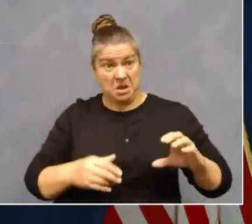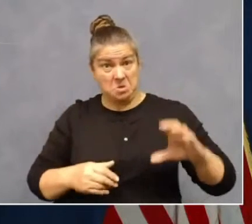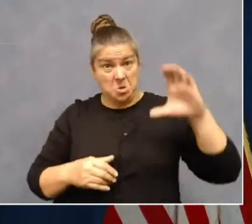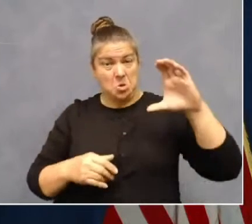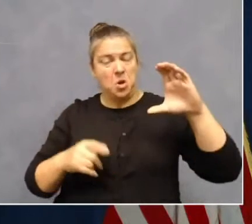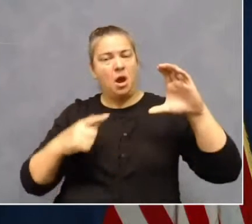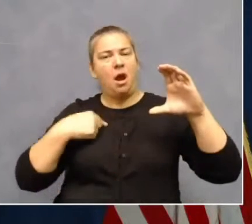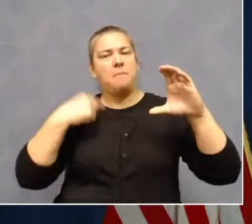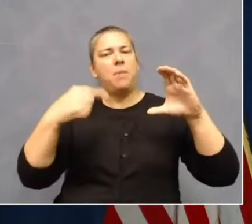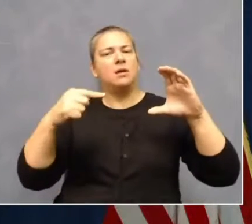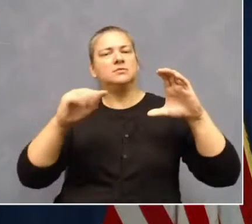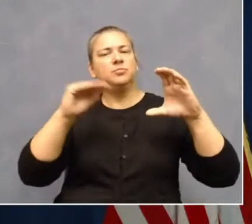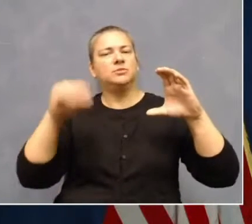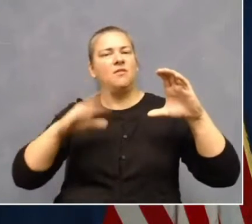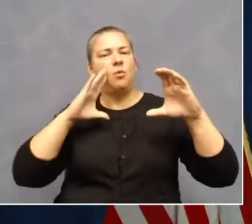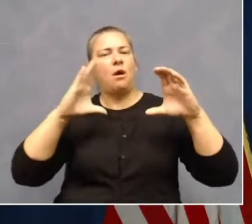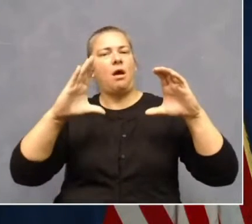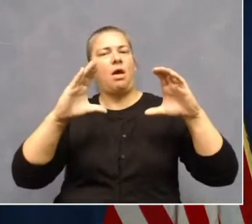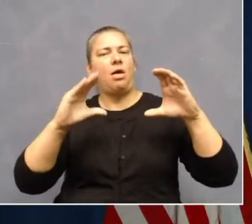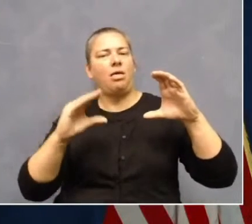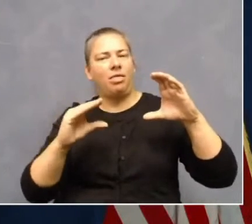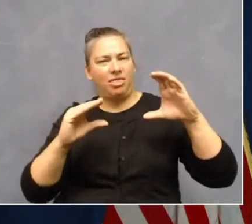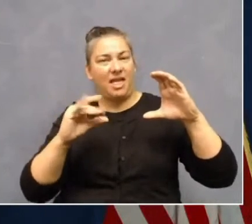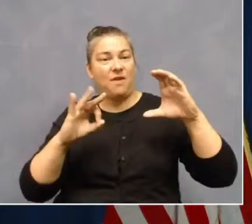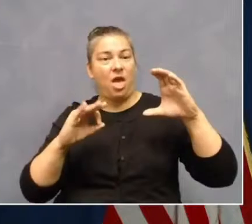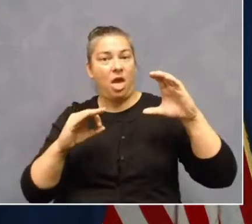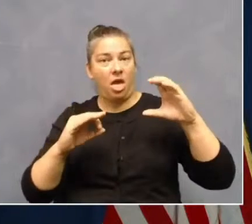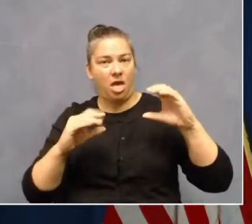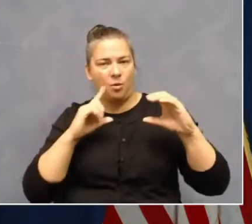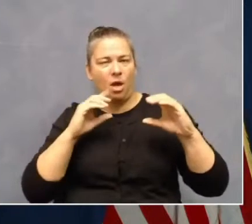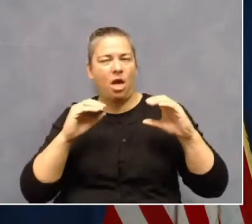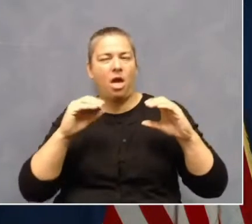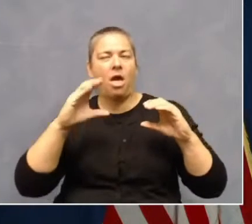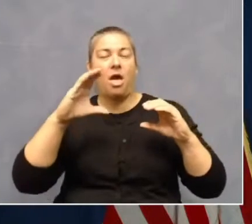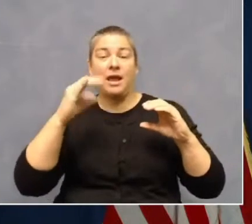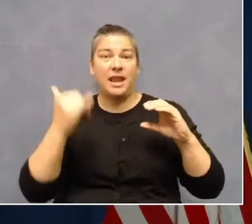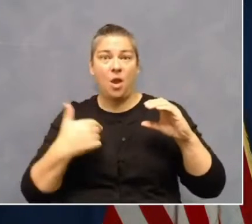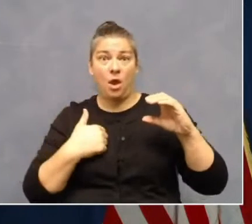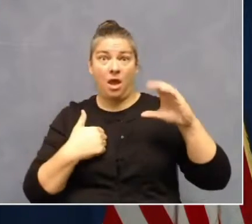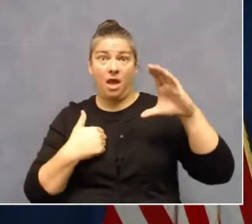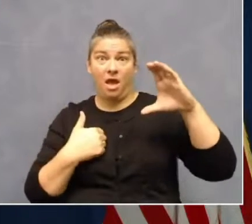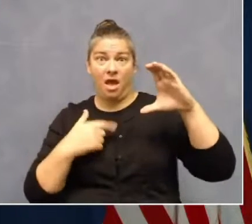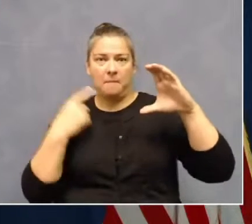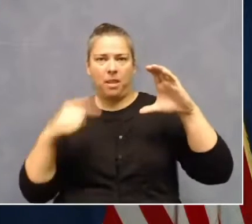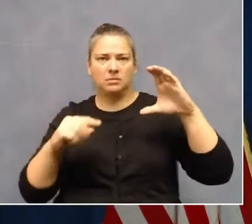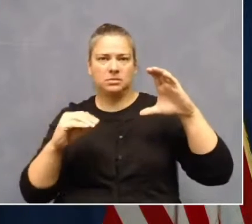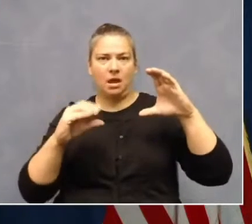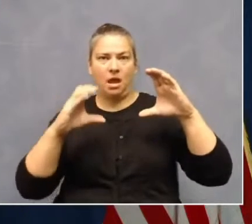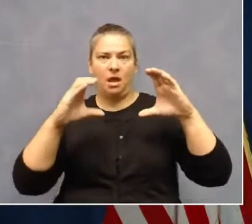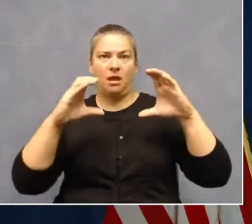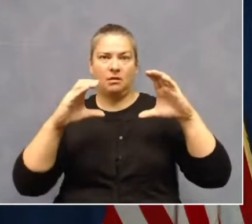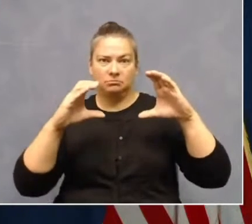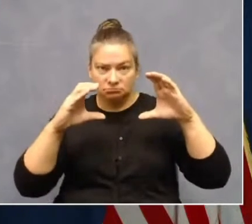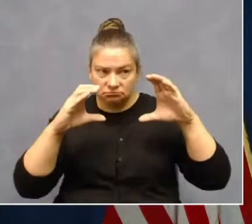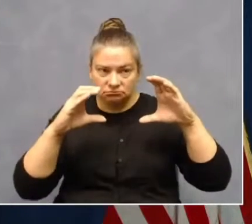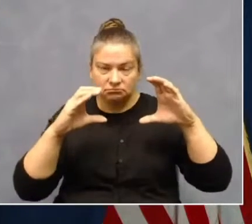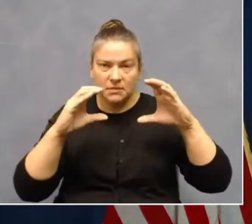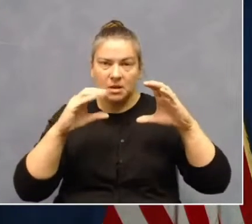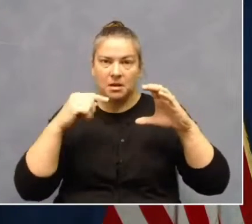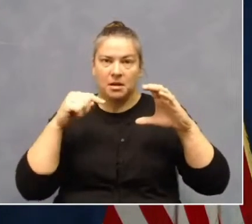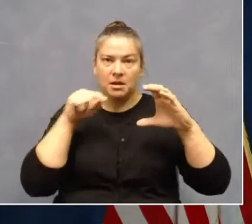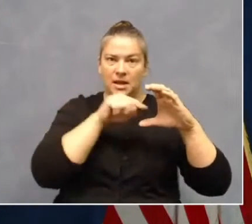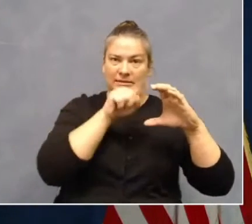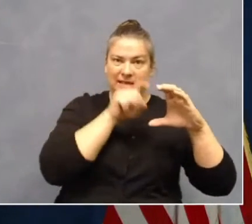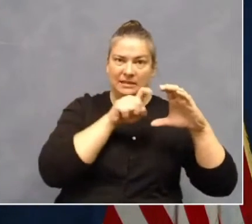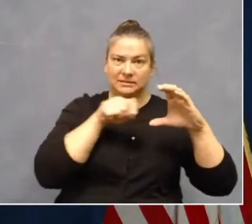at 5.84%, and Dr. Stack will talk about that here in a little bit. As of today, we have